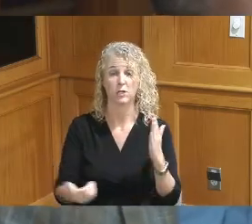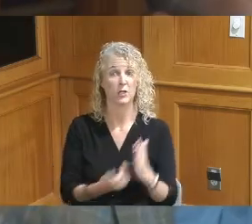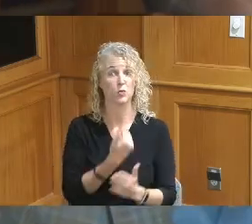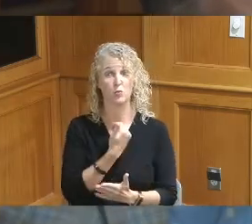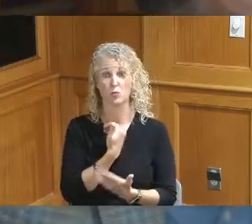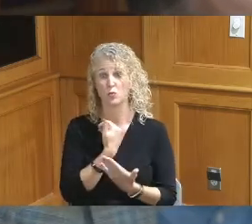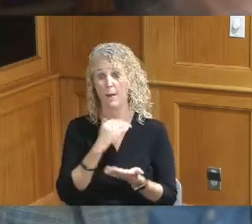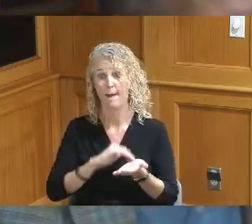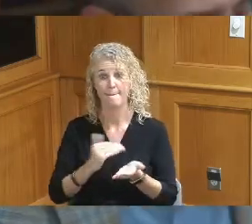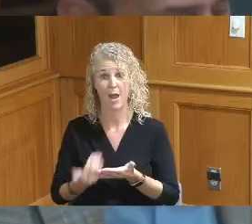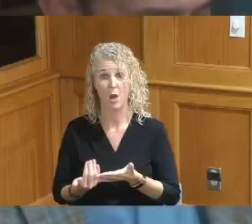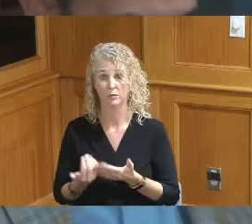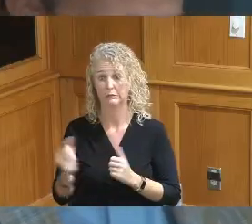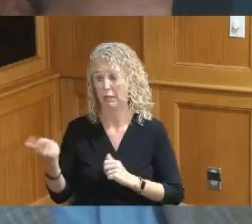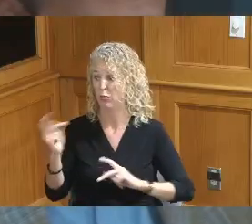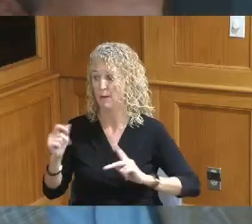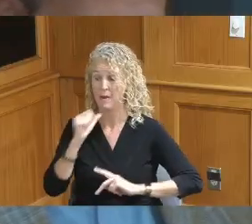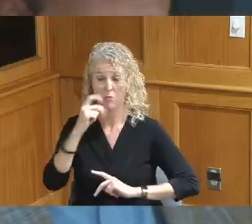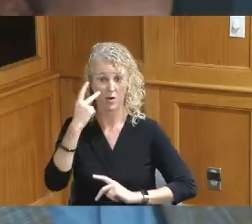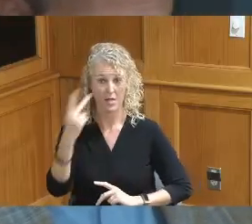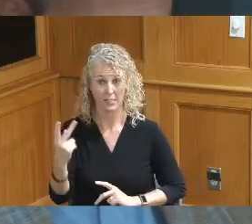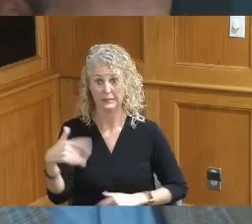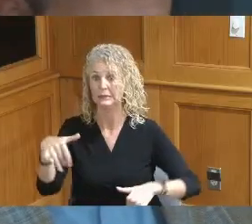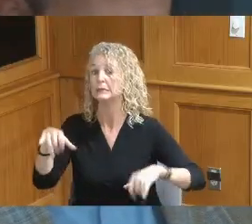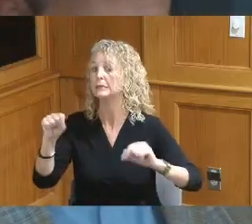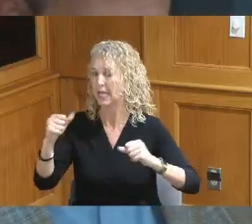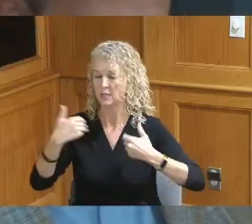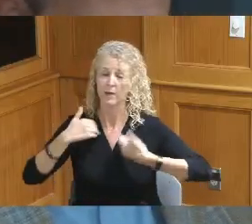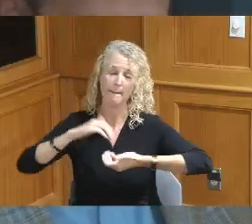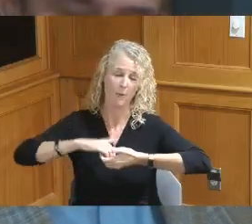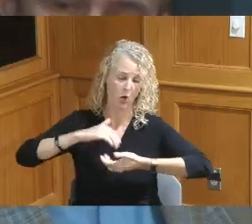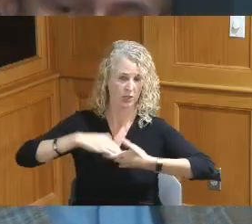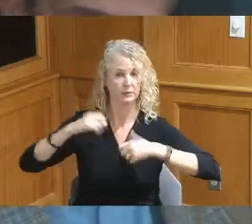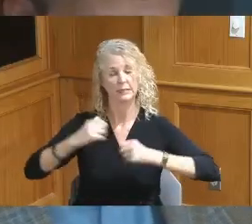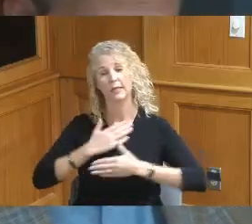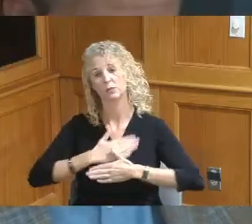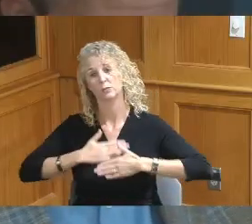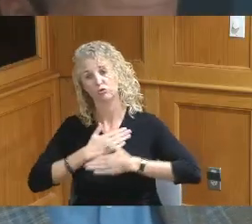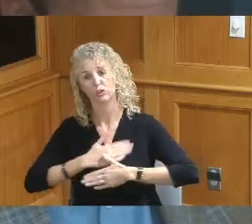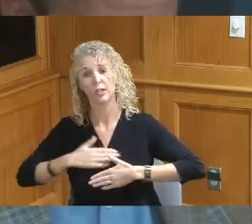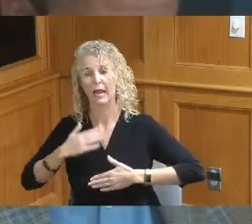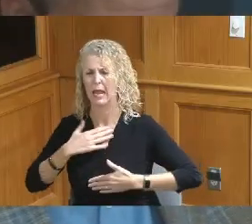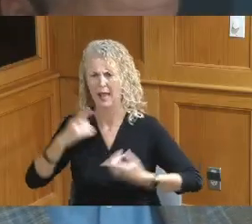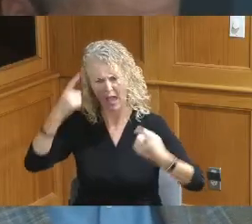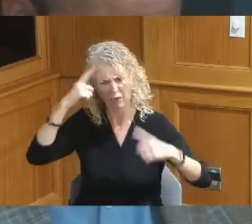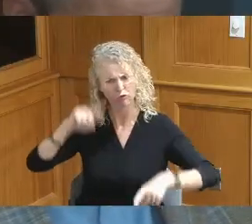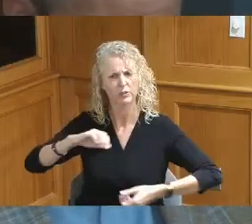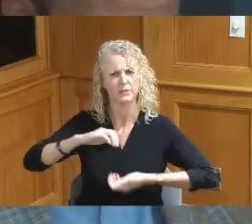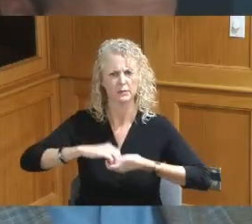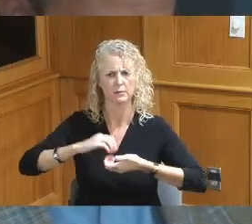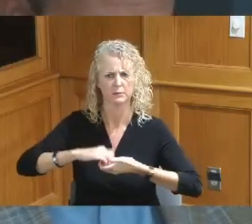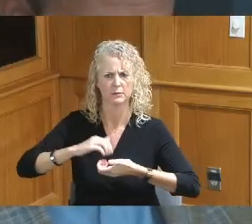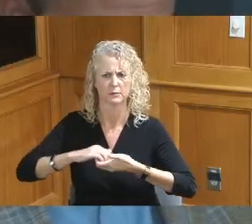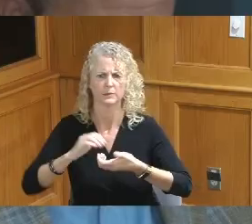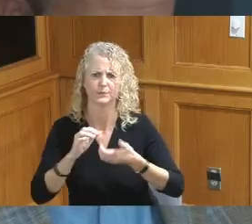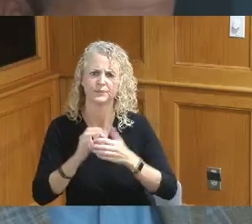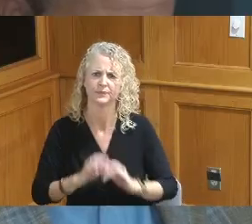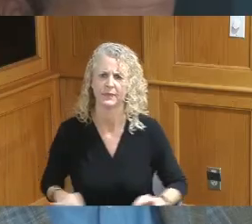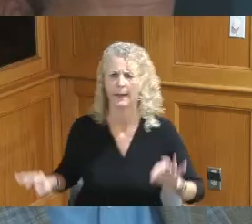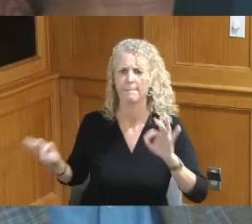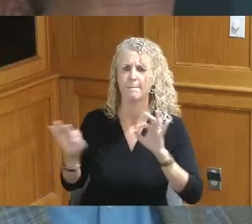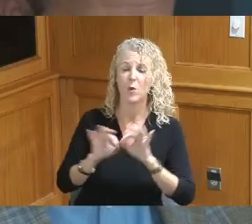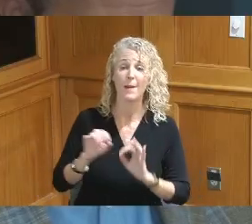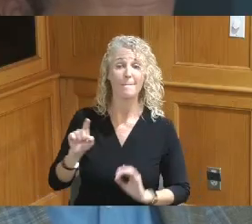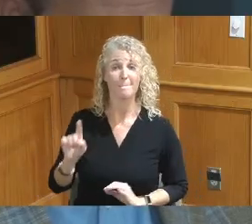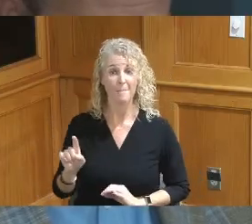numbers. And, yes, we have partners and we appreciate it, and I'm all for partnerships. But,